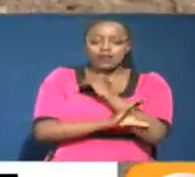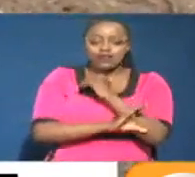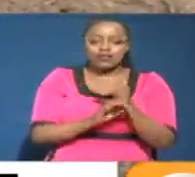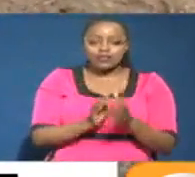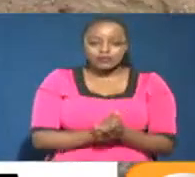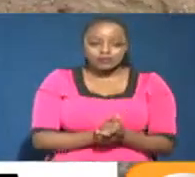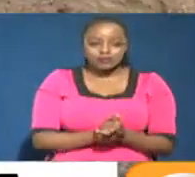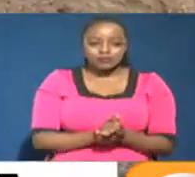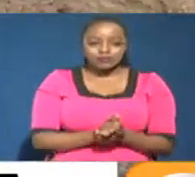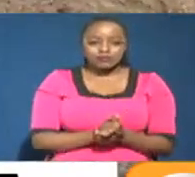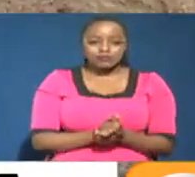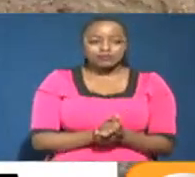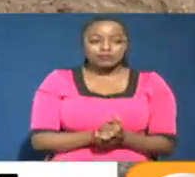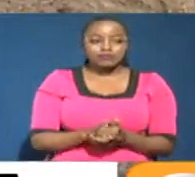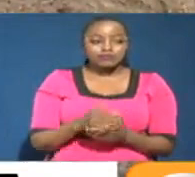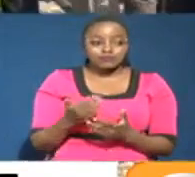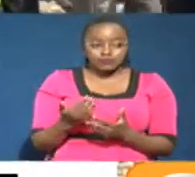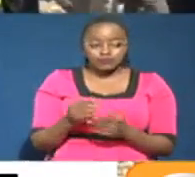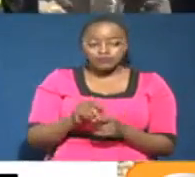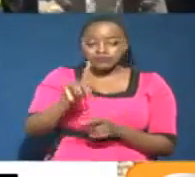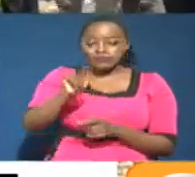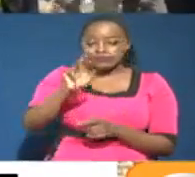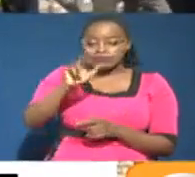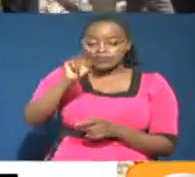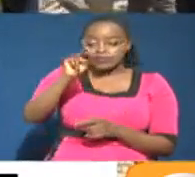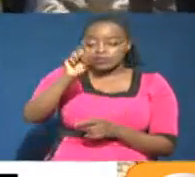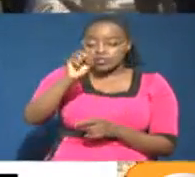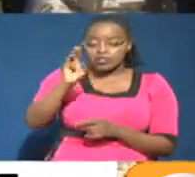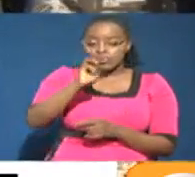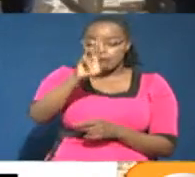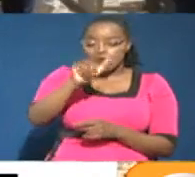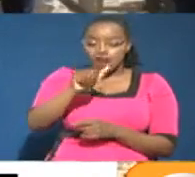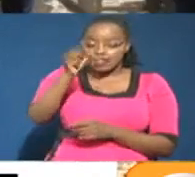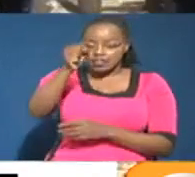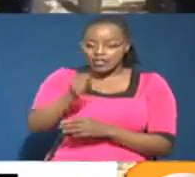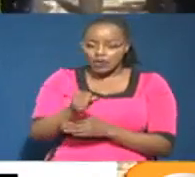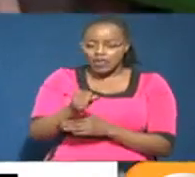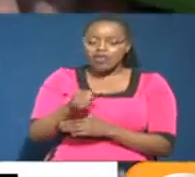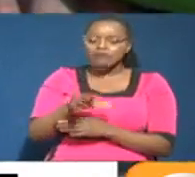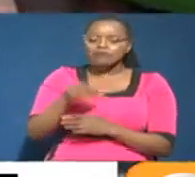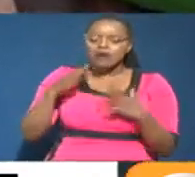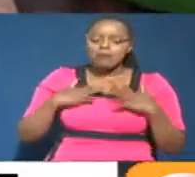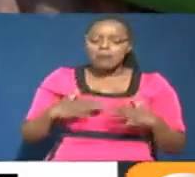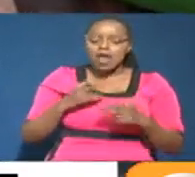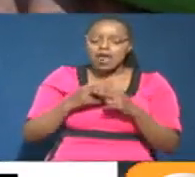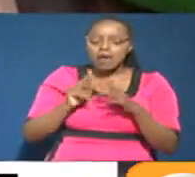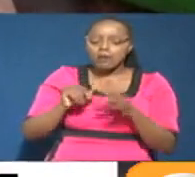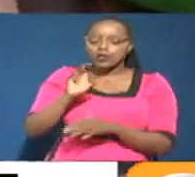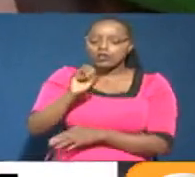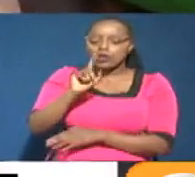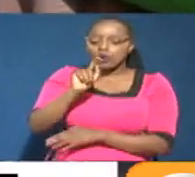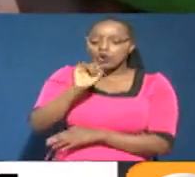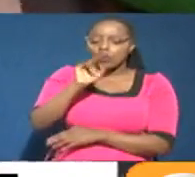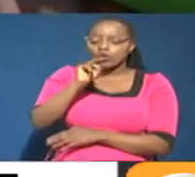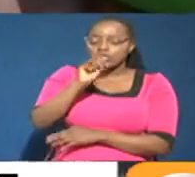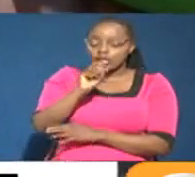At Gotkabongo village in Lolgorian, Transmara South, the retrieval operation for the body of Alfayo Otieno is underway.